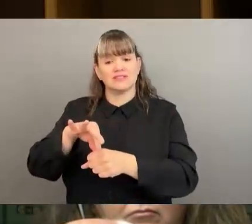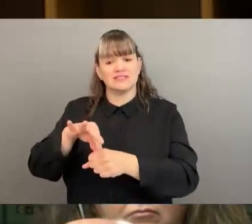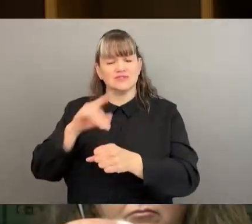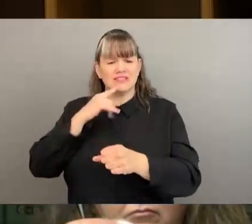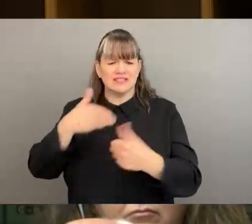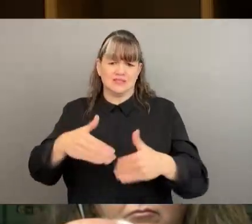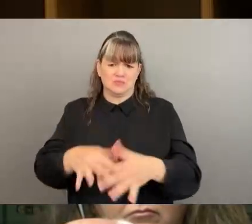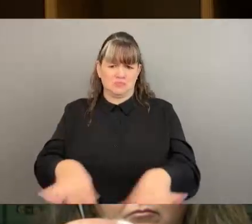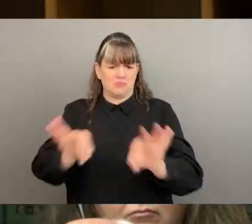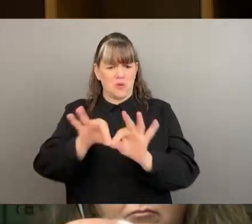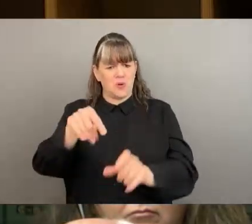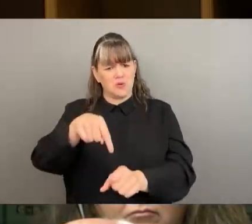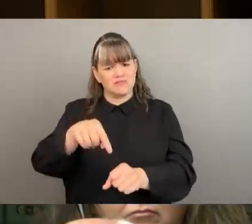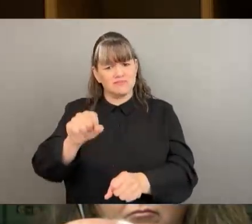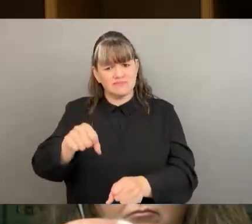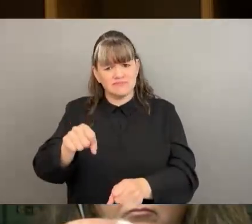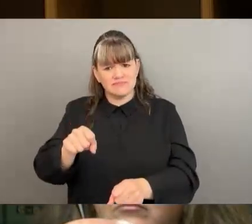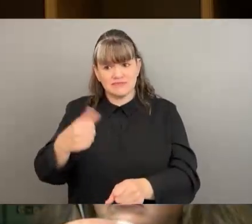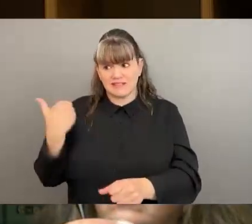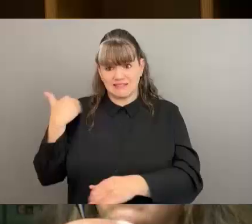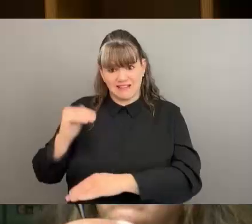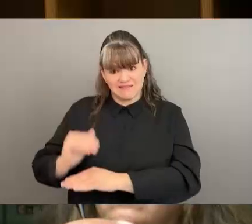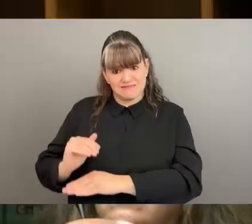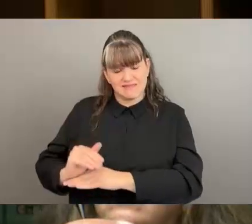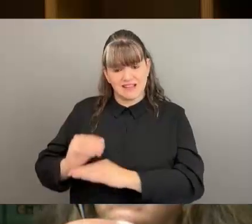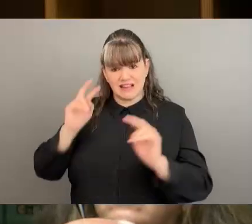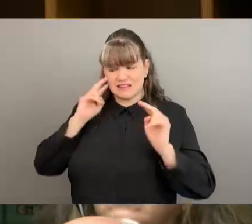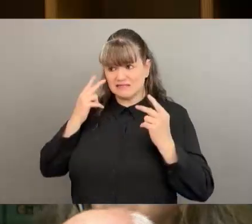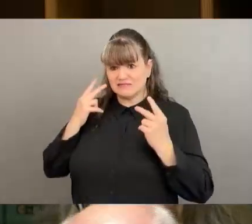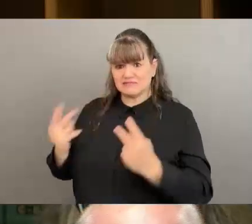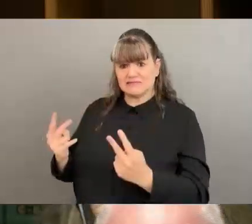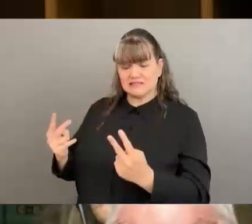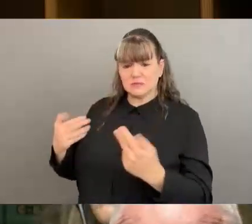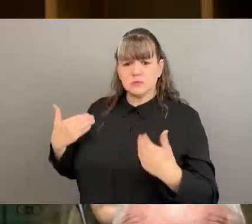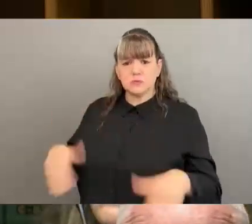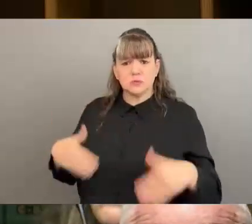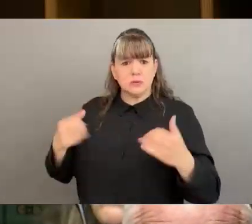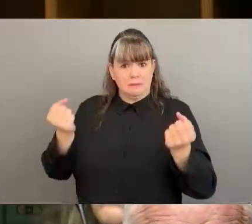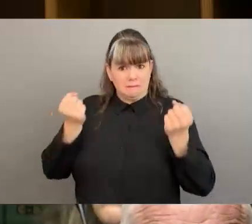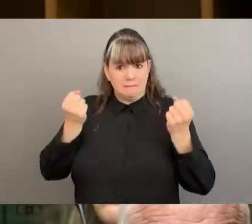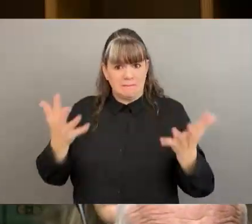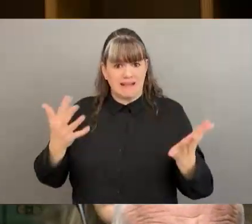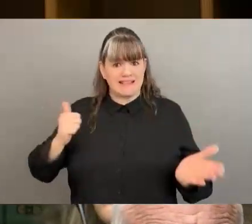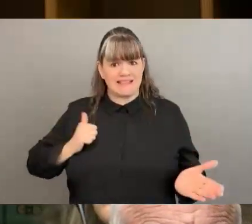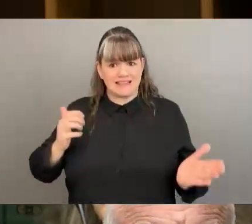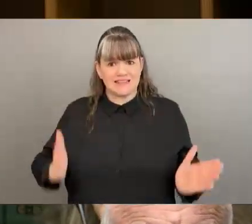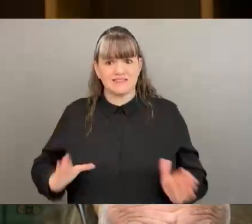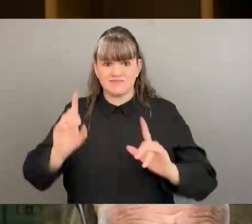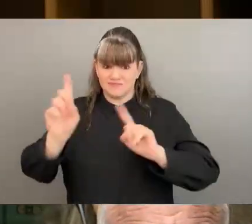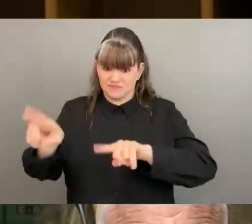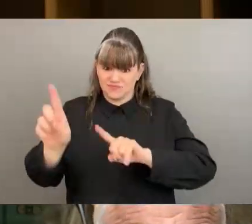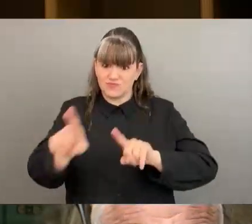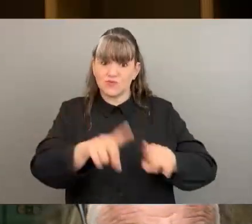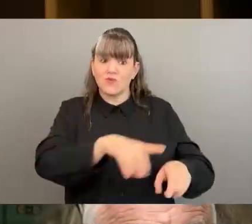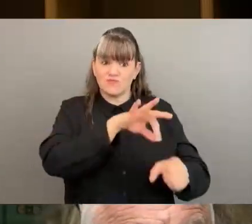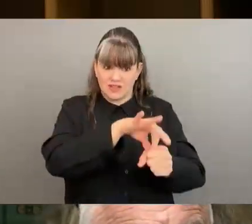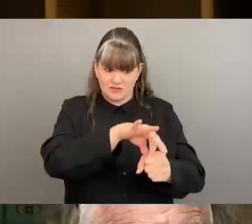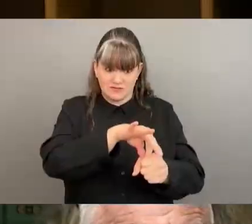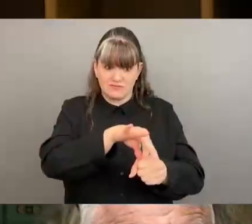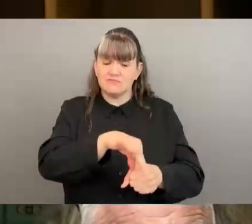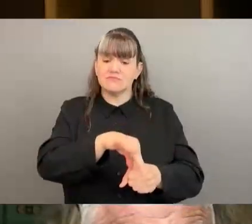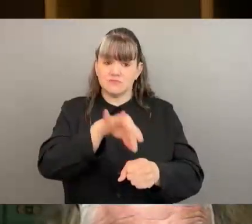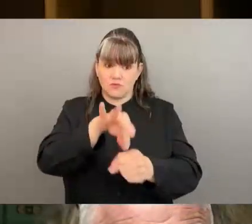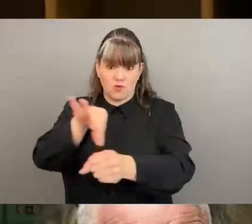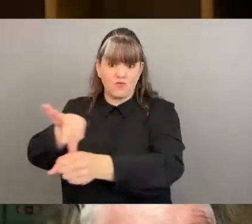was a demonstration of many Canadians participating in that democracy. Every time we have a democratic process in BC, the